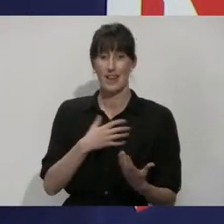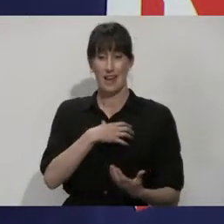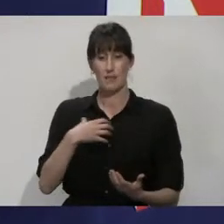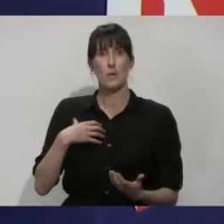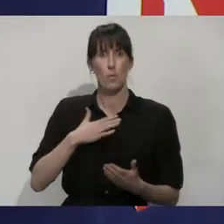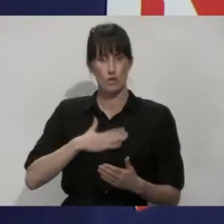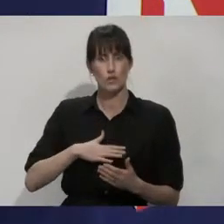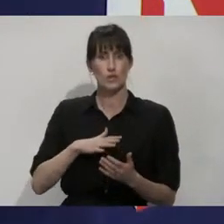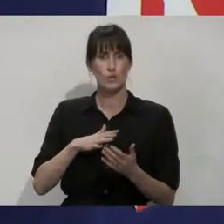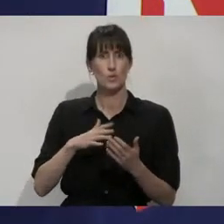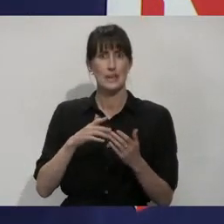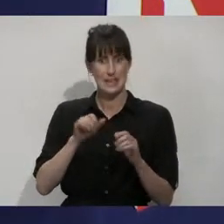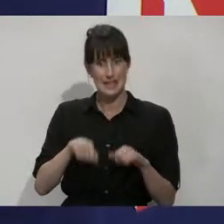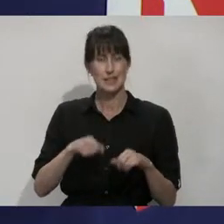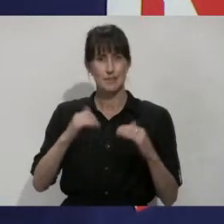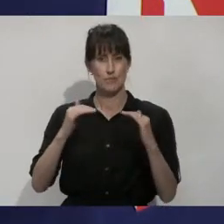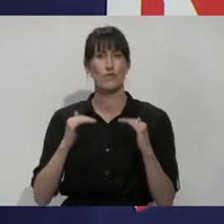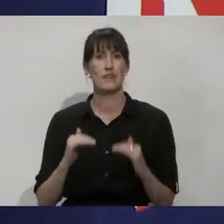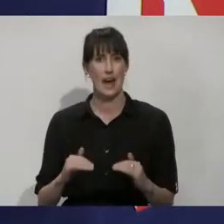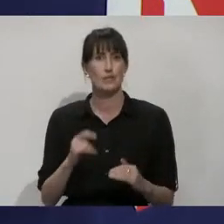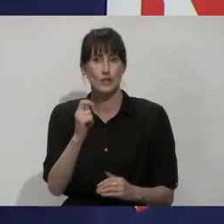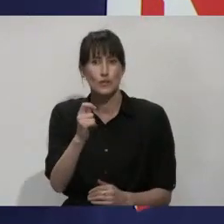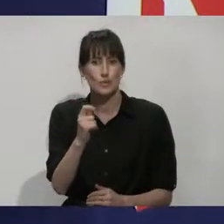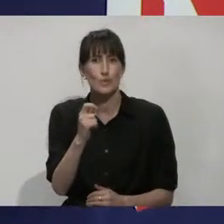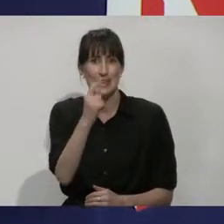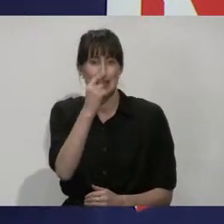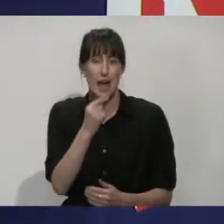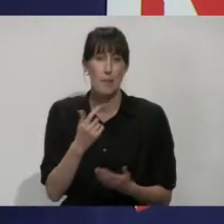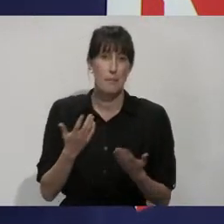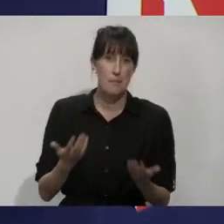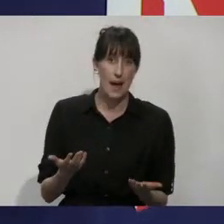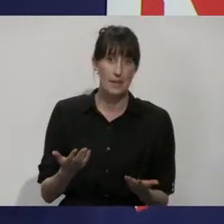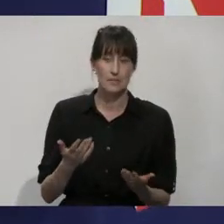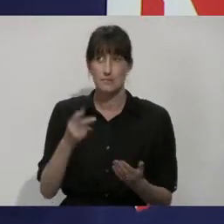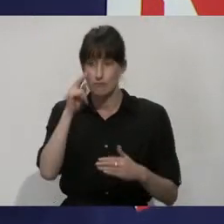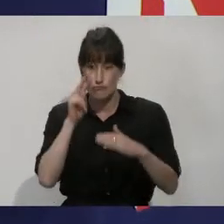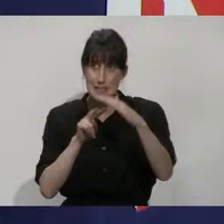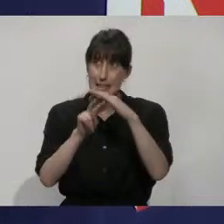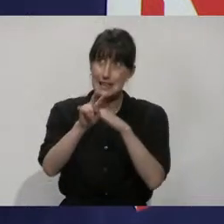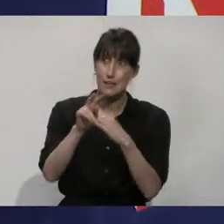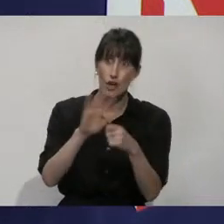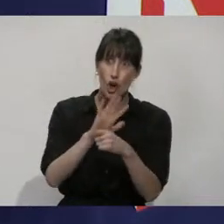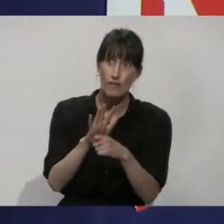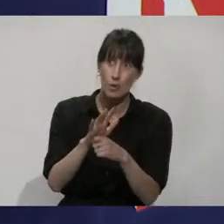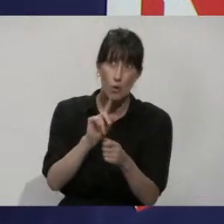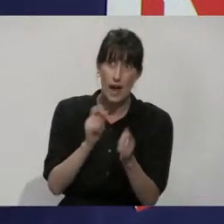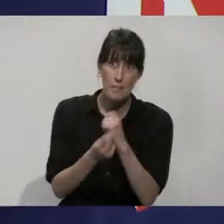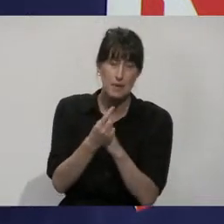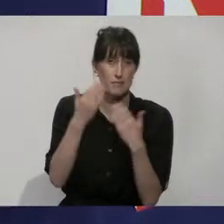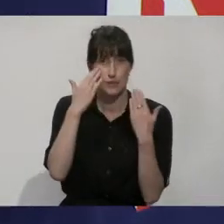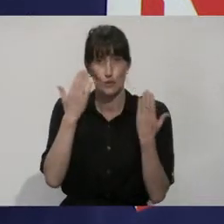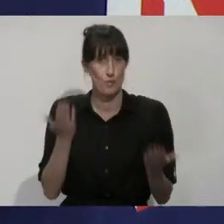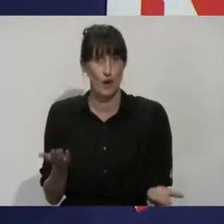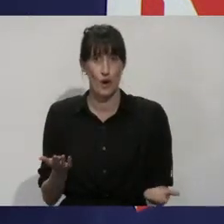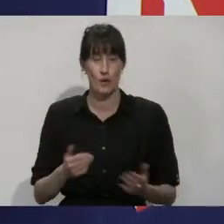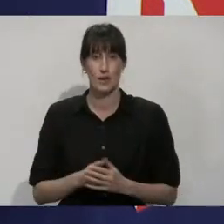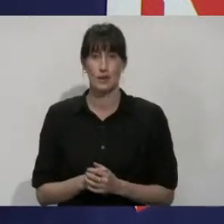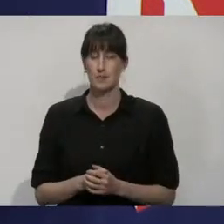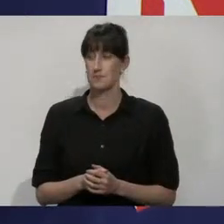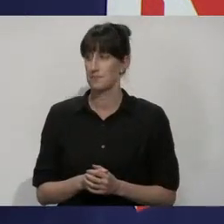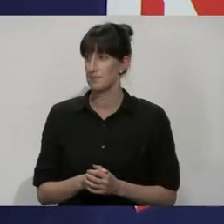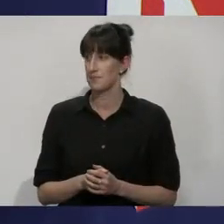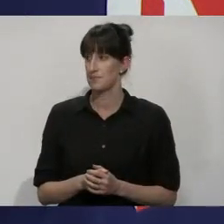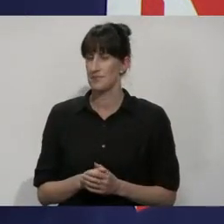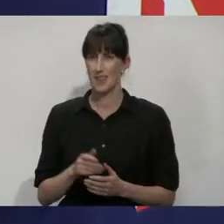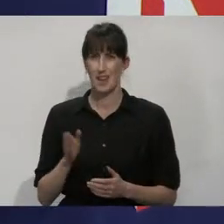prepared. You know, COVID-19 may be with us for some time, and there are no guarantees. Is it a reasonable strategy though for the country to keep